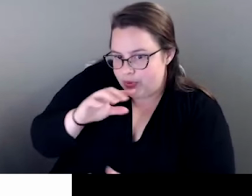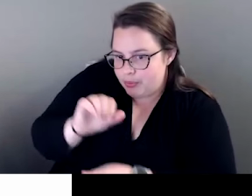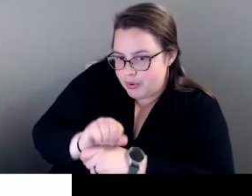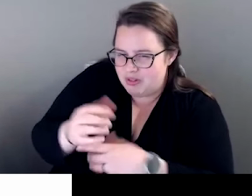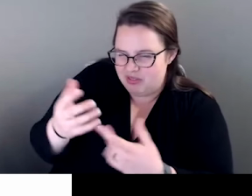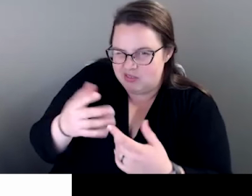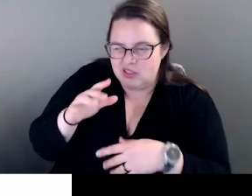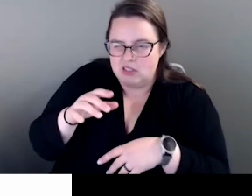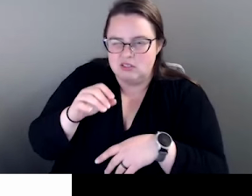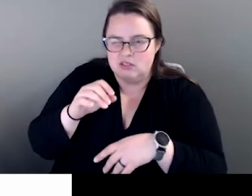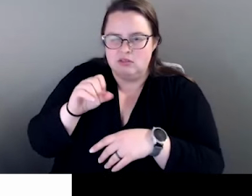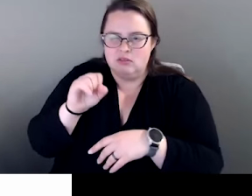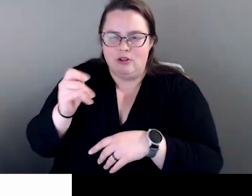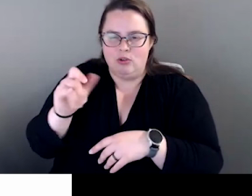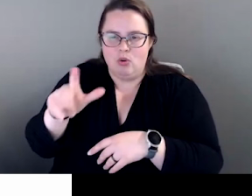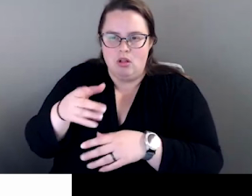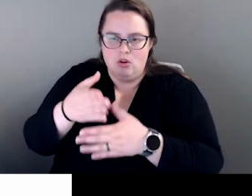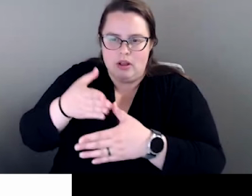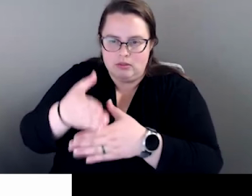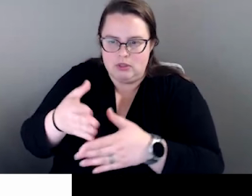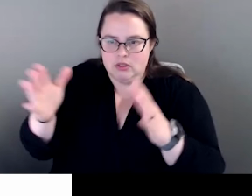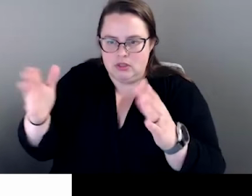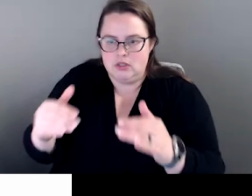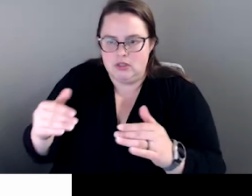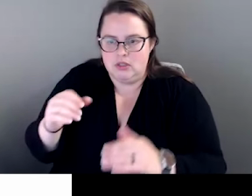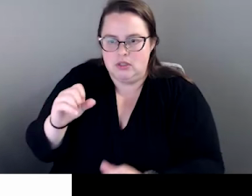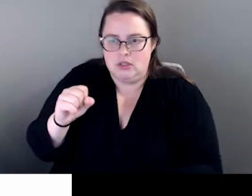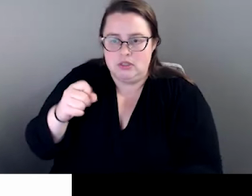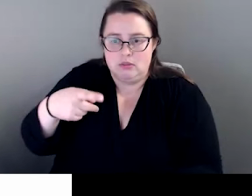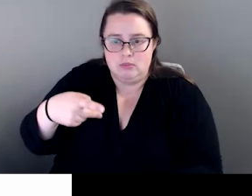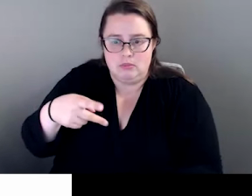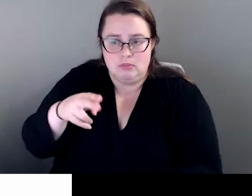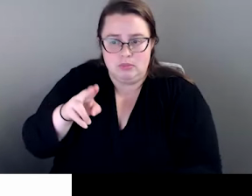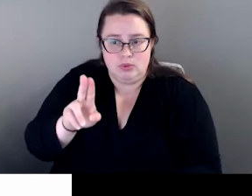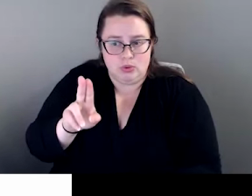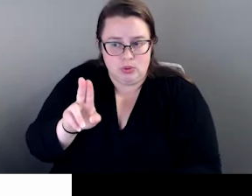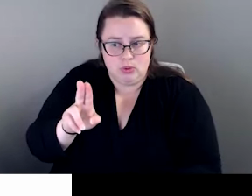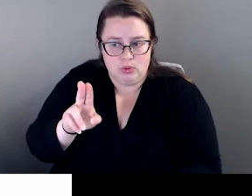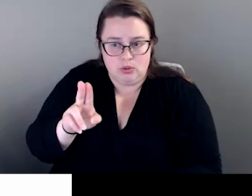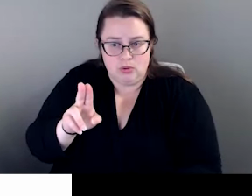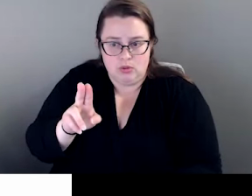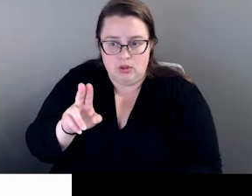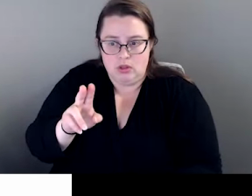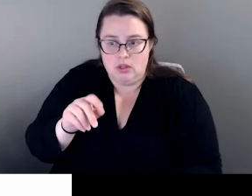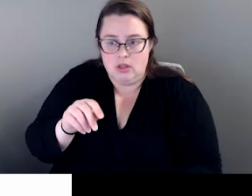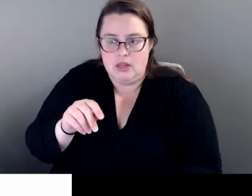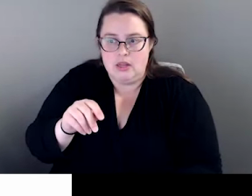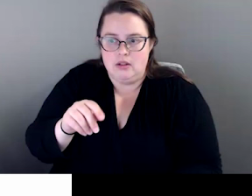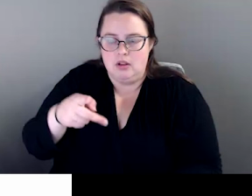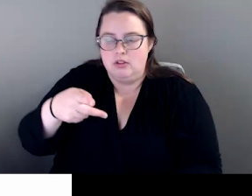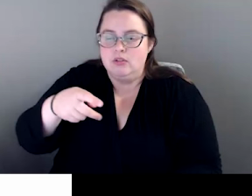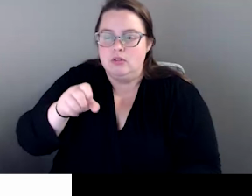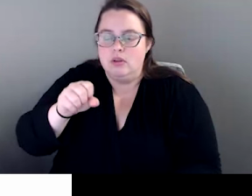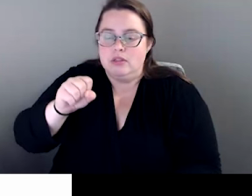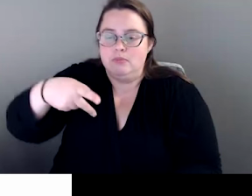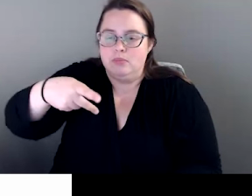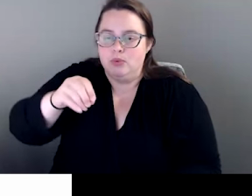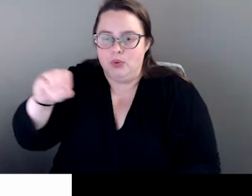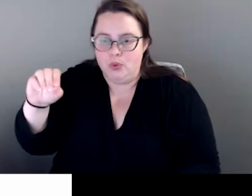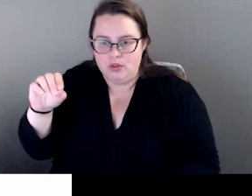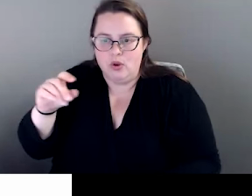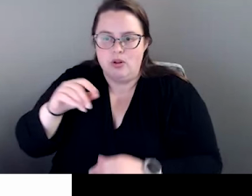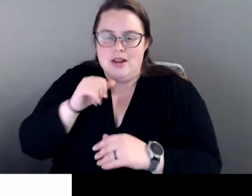also, we call it SPOO, it's the acronym. It's unwelcome conduct determined by a reasonable person standard. So